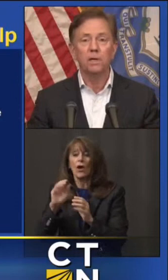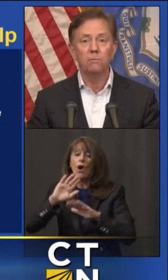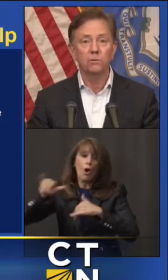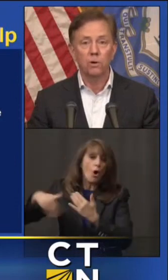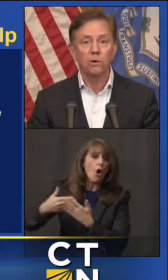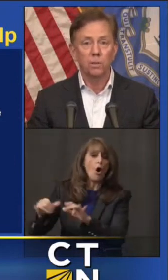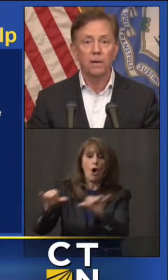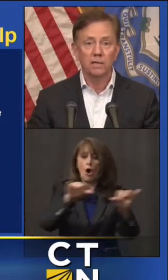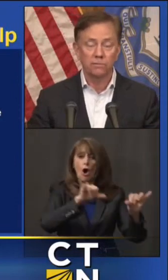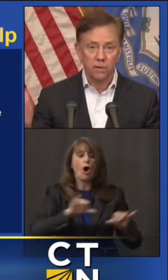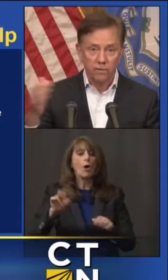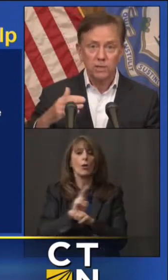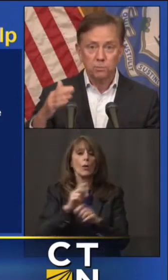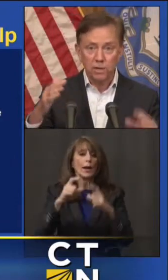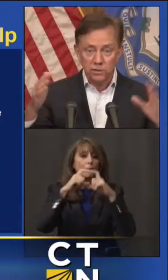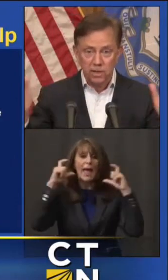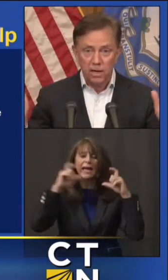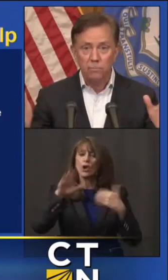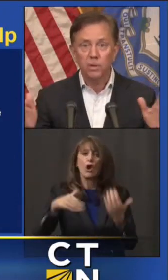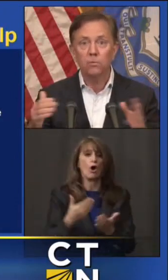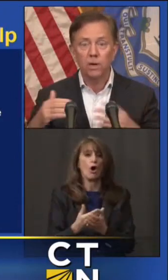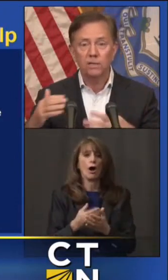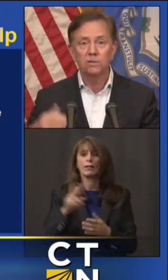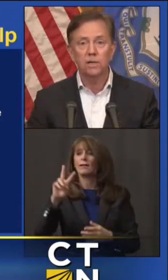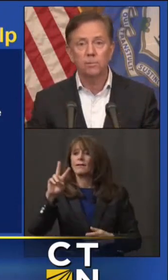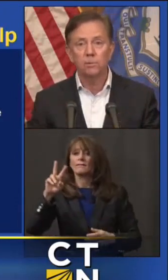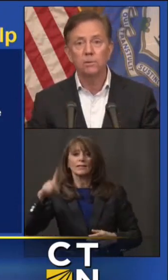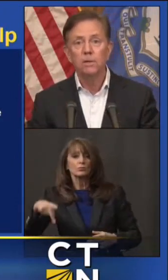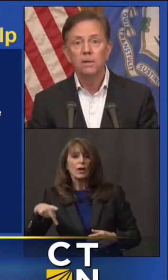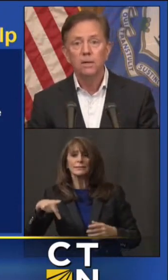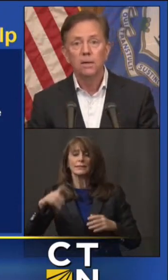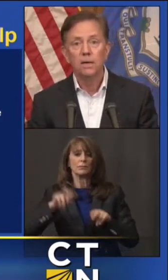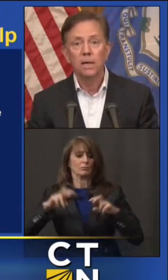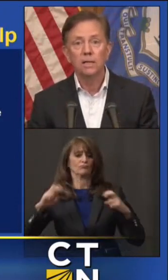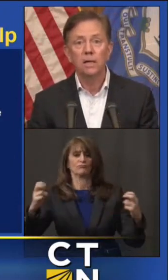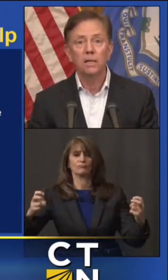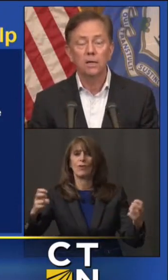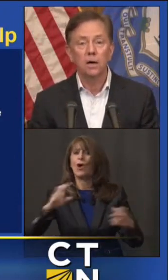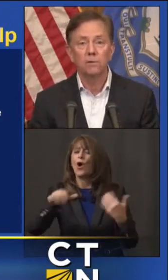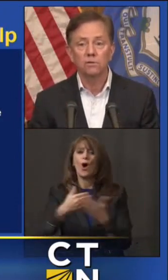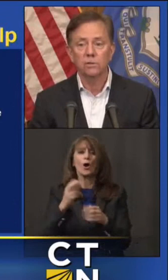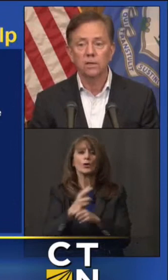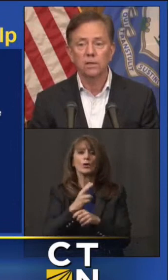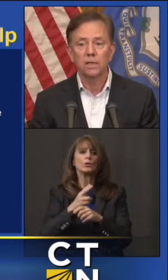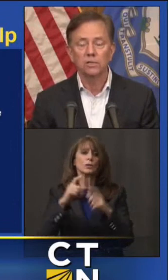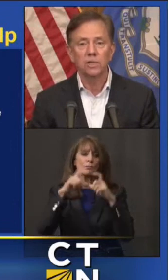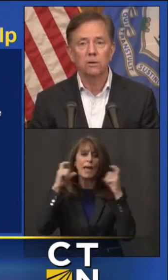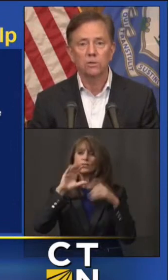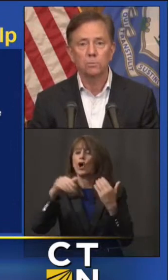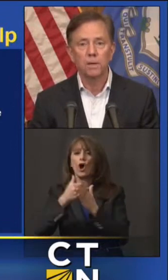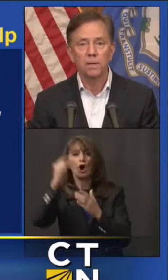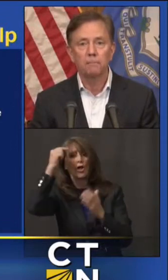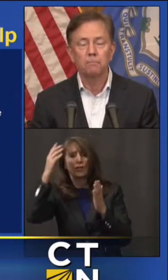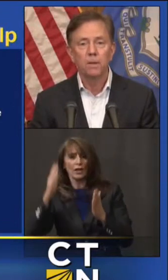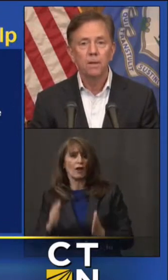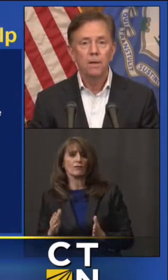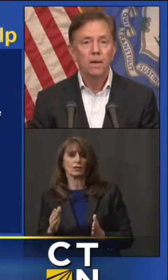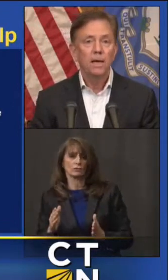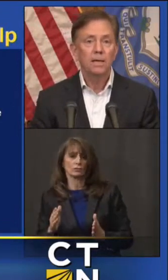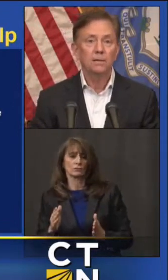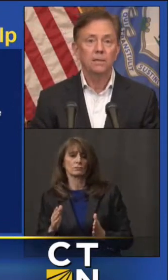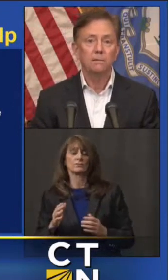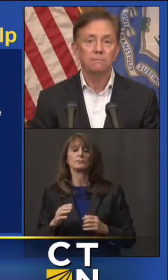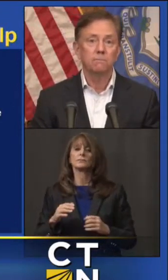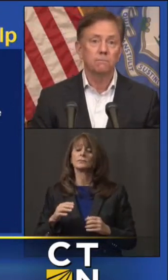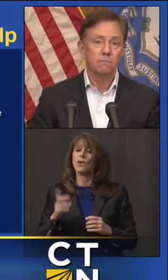Everybody was wearing the mask, from the Vice President, everybody around the table, and the governors, unless they were speaking.